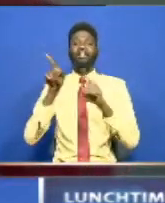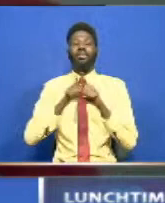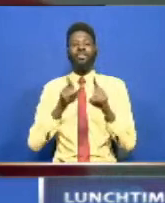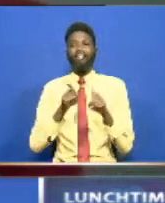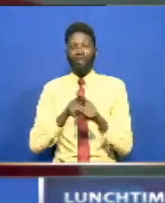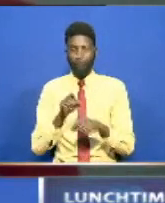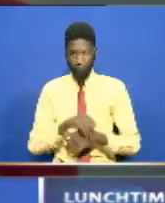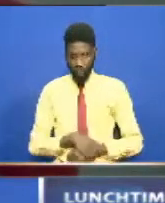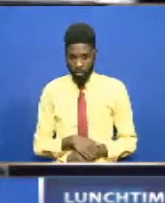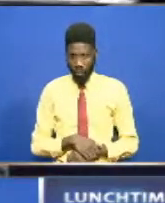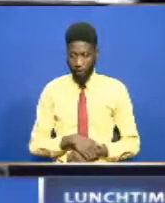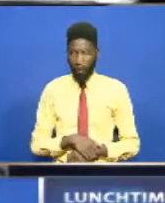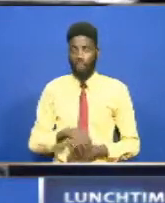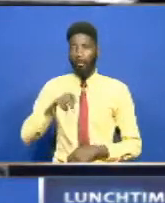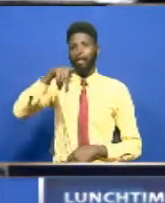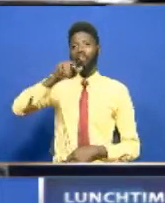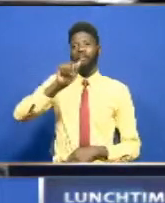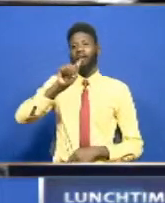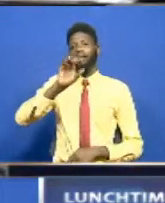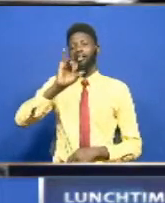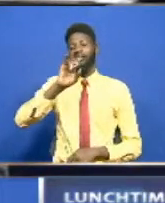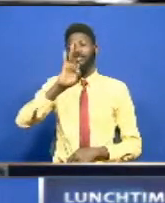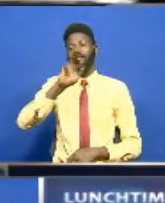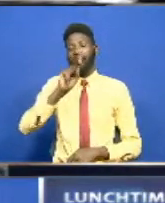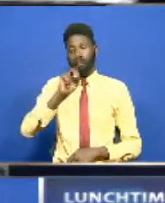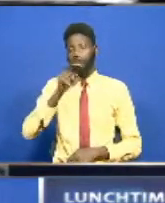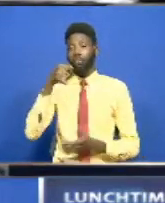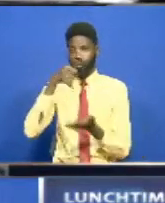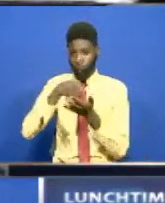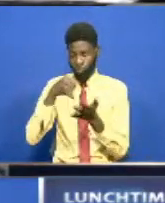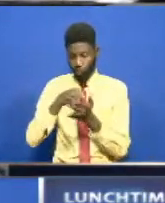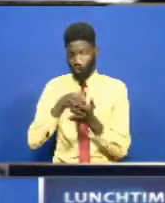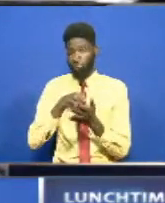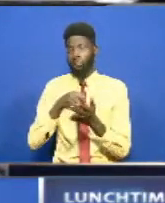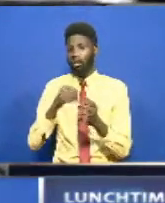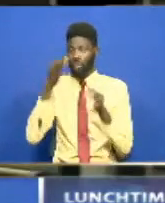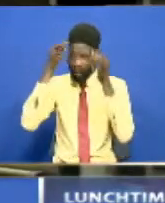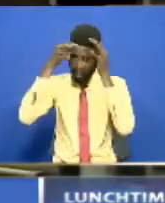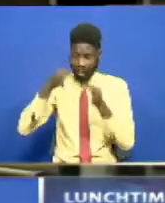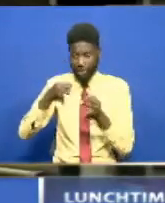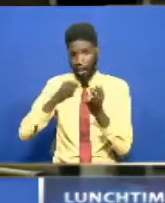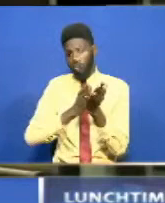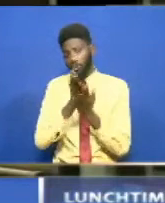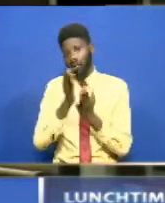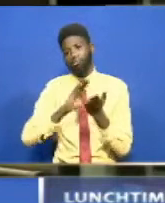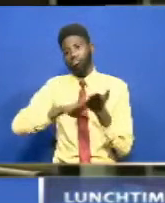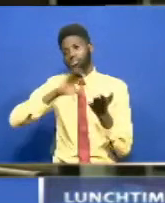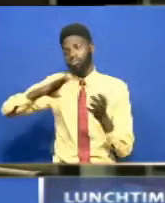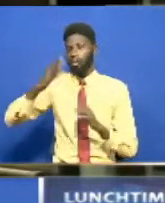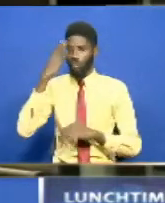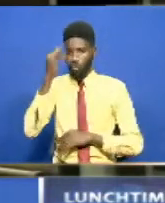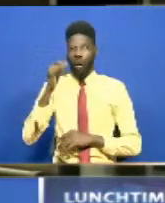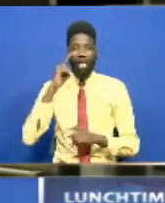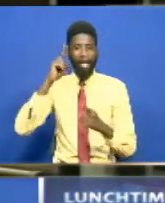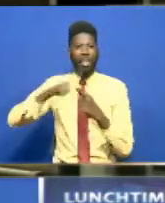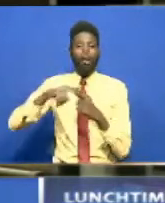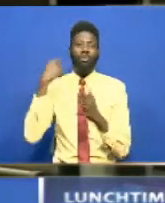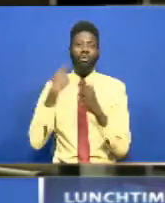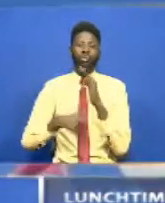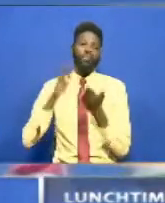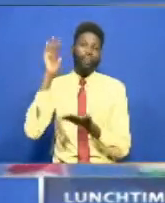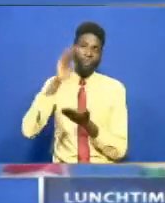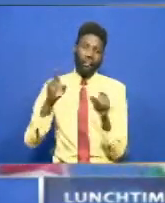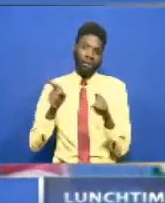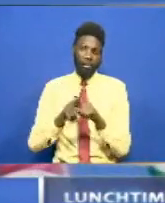Cathay Pacific are part of the airline group's attempt to reduce costs during travel restrictions that governments have imposed to limit the